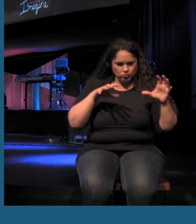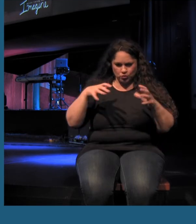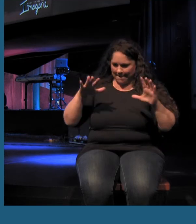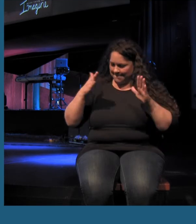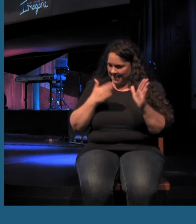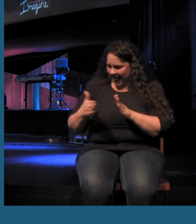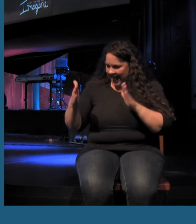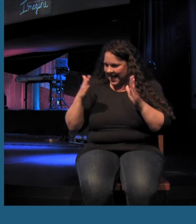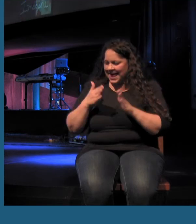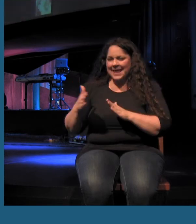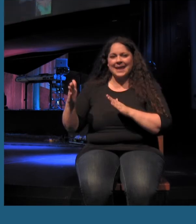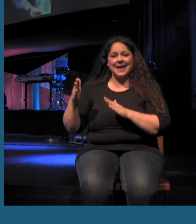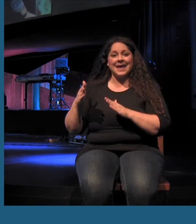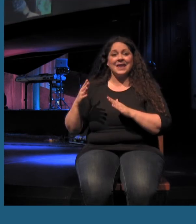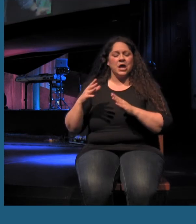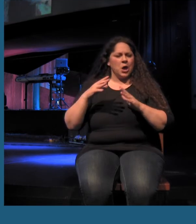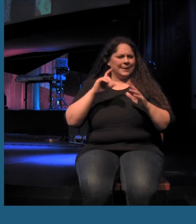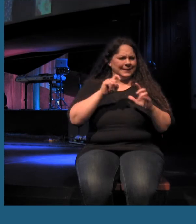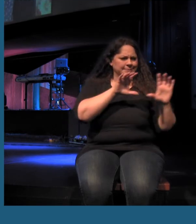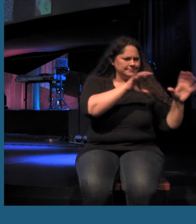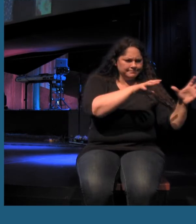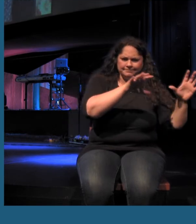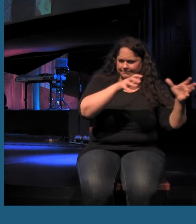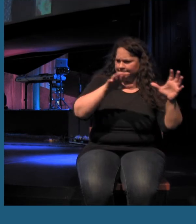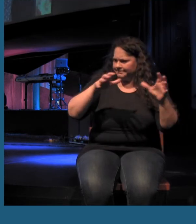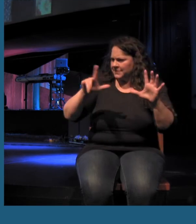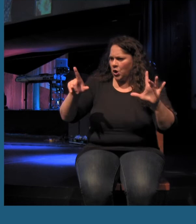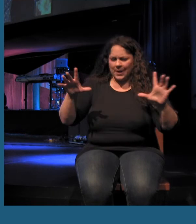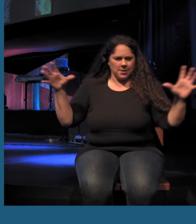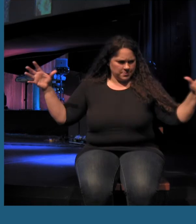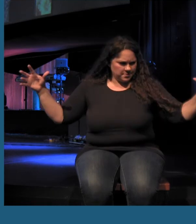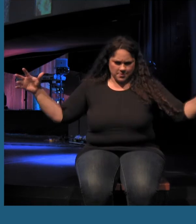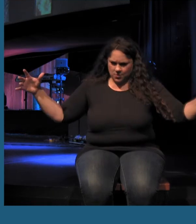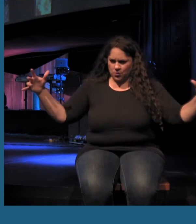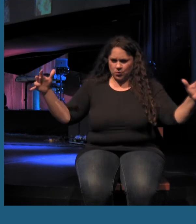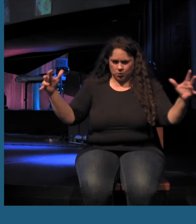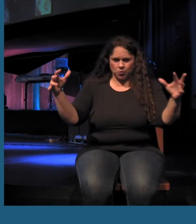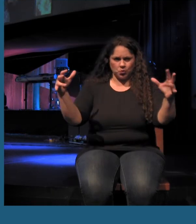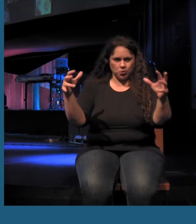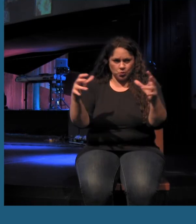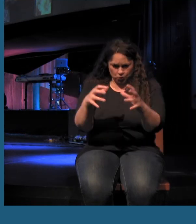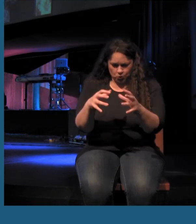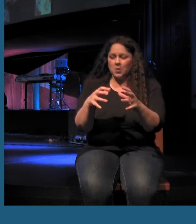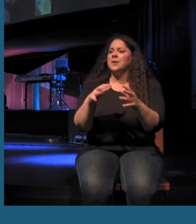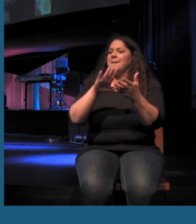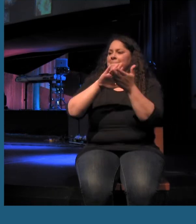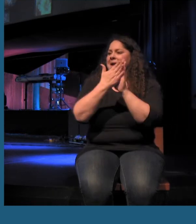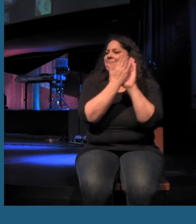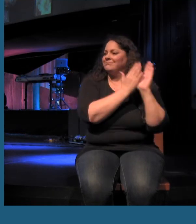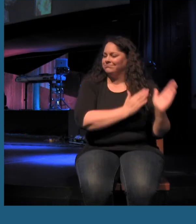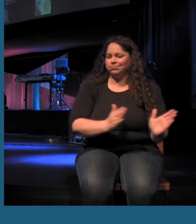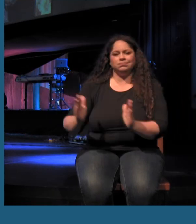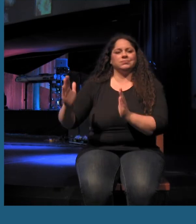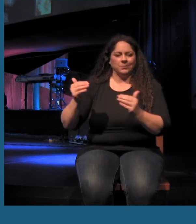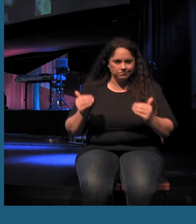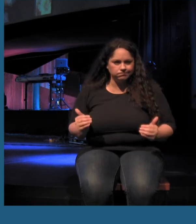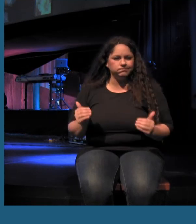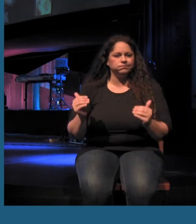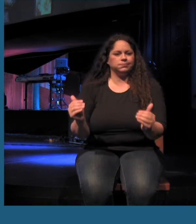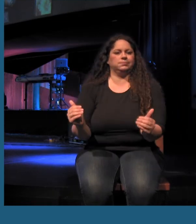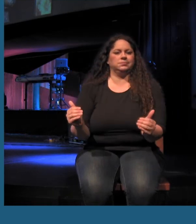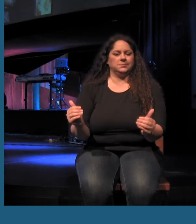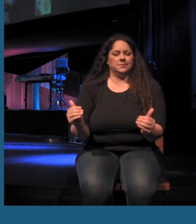Consolidation. You know, consolidation is taking many parts that are separate and unifying them in one particular